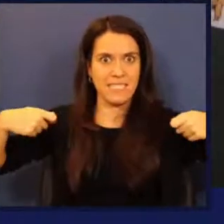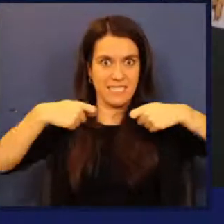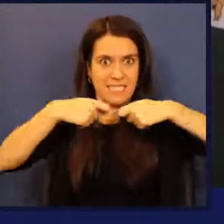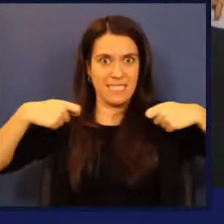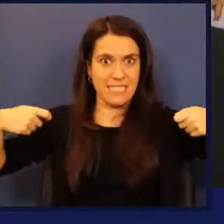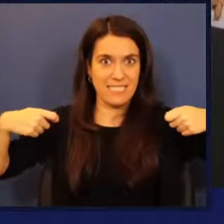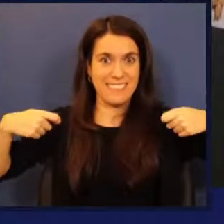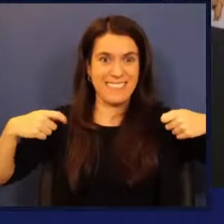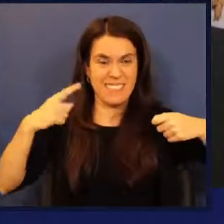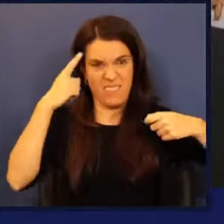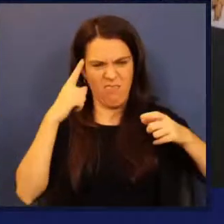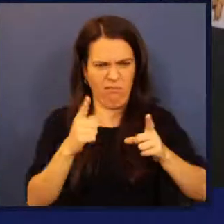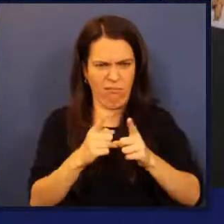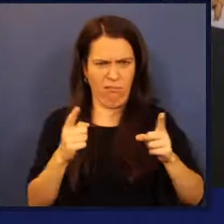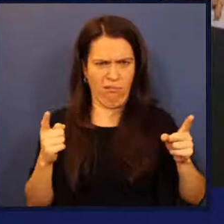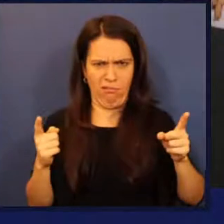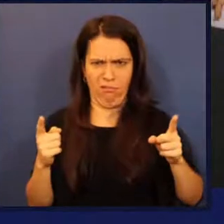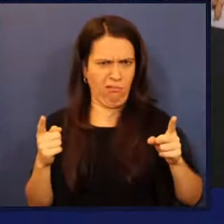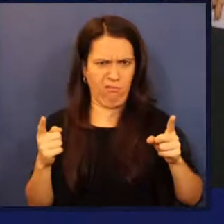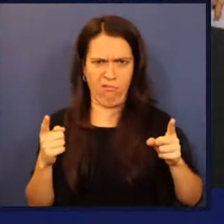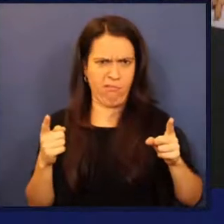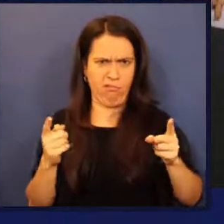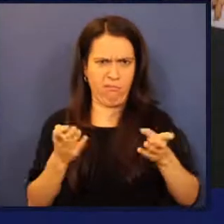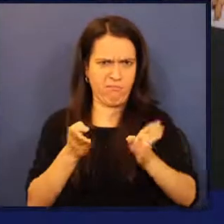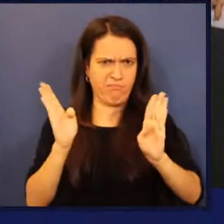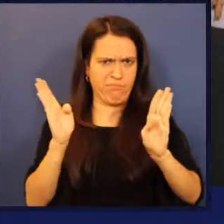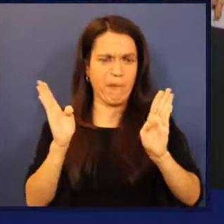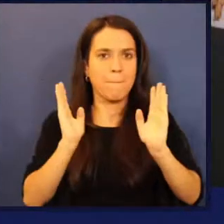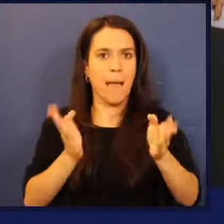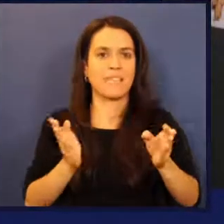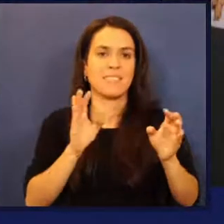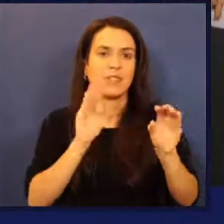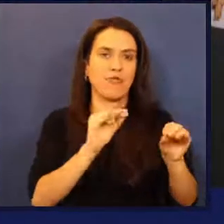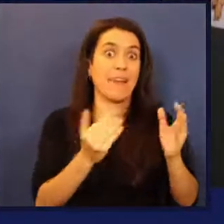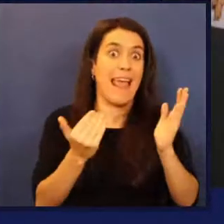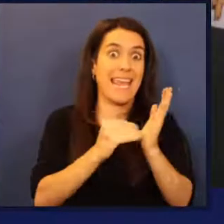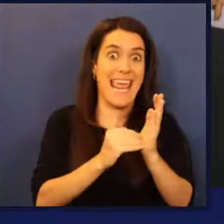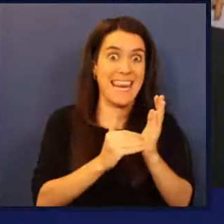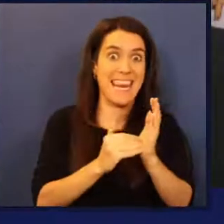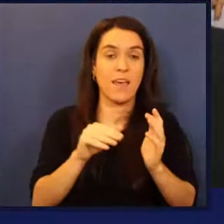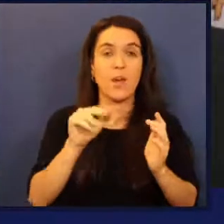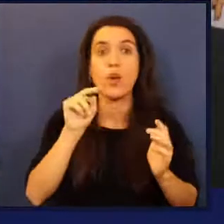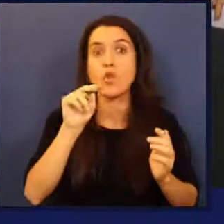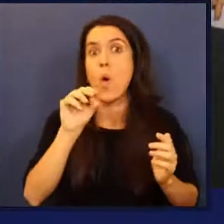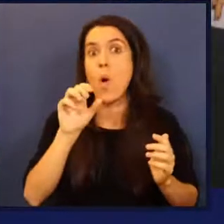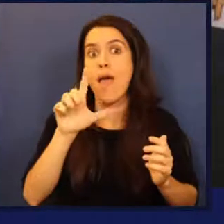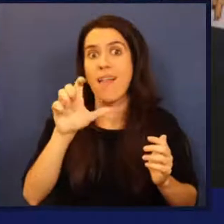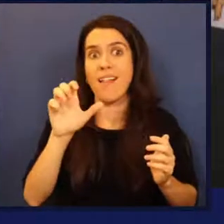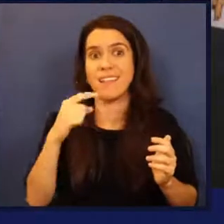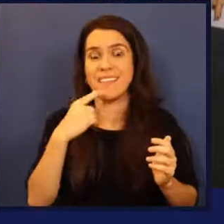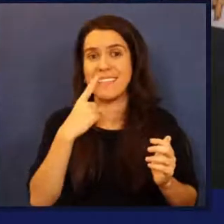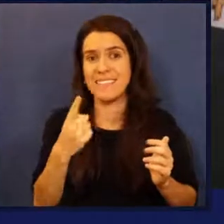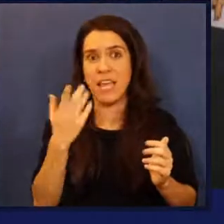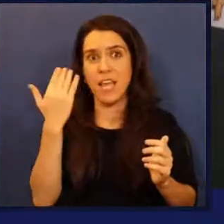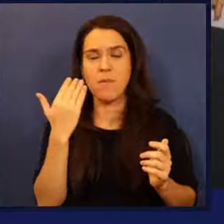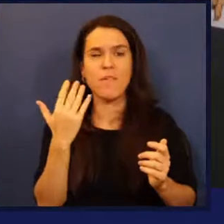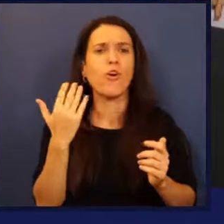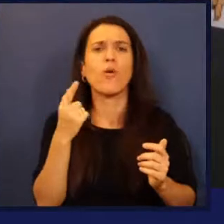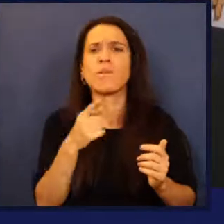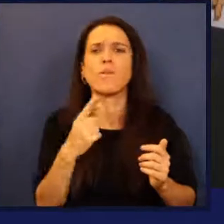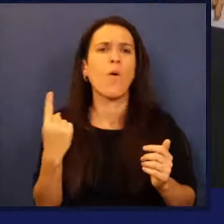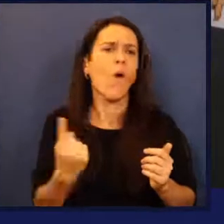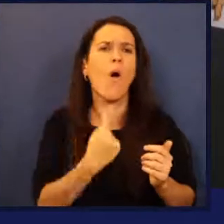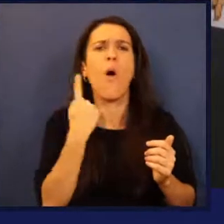super large, you can say, we need to retrain. But as Noelle said, that still never will take away from